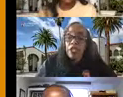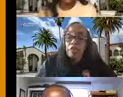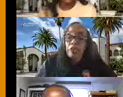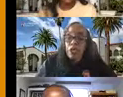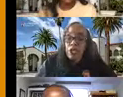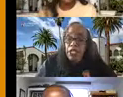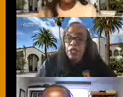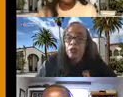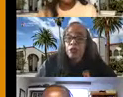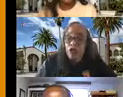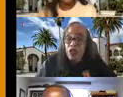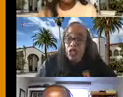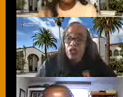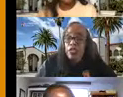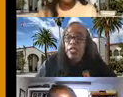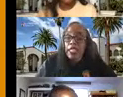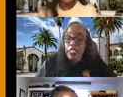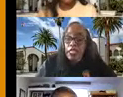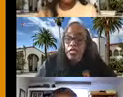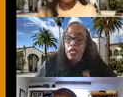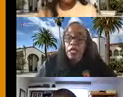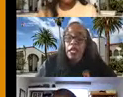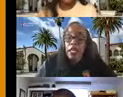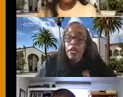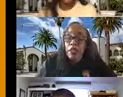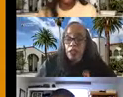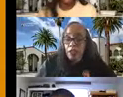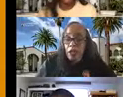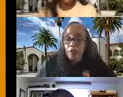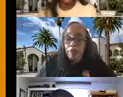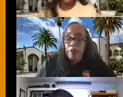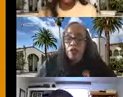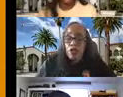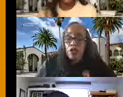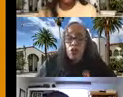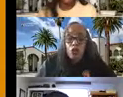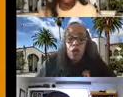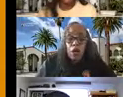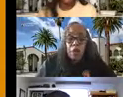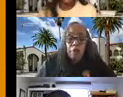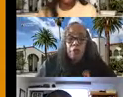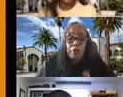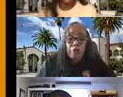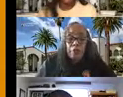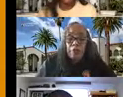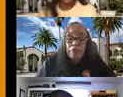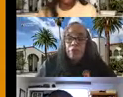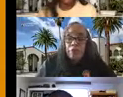compels them to persist, to persevere, to lean in, and not give up. So